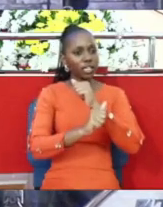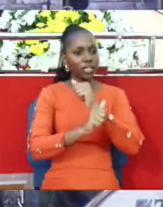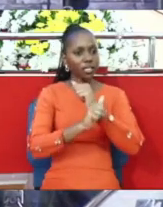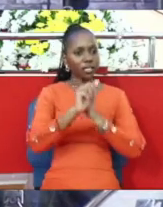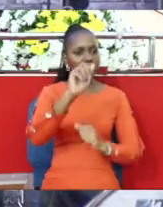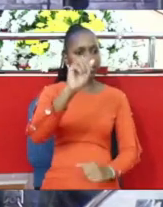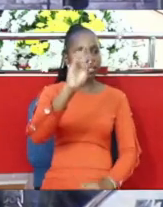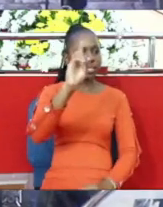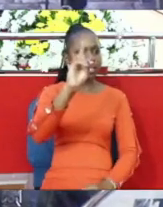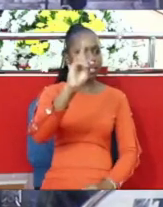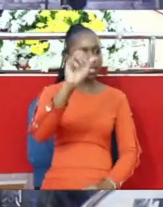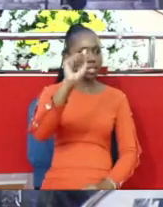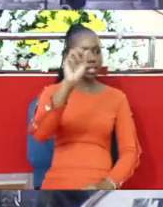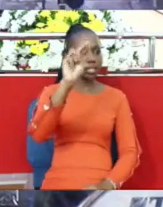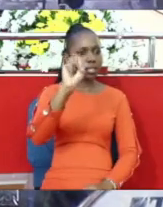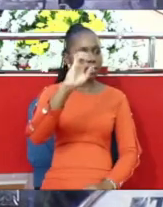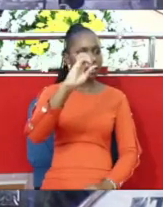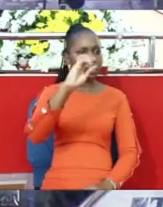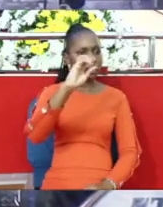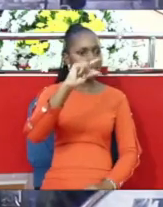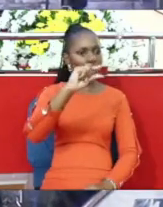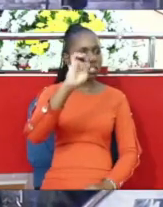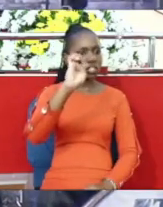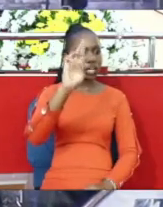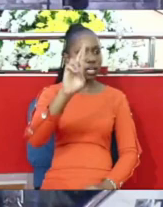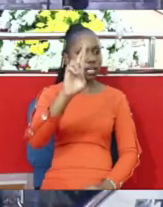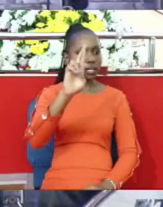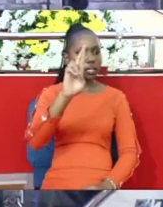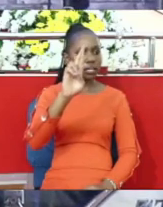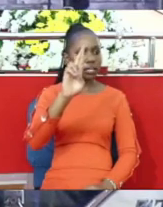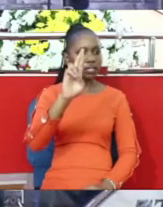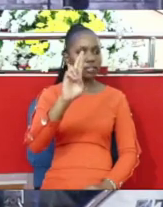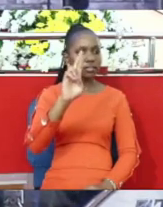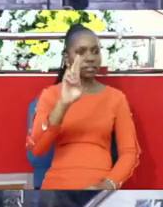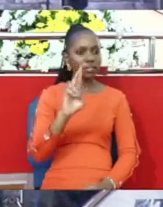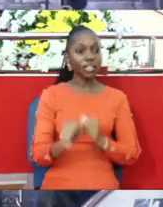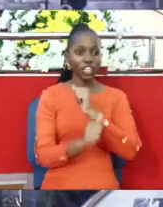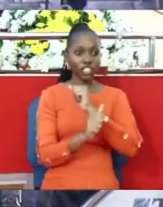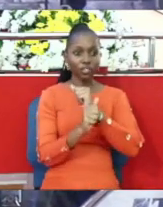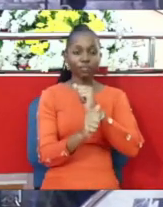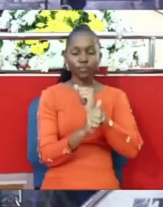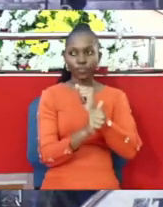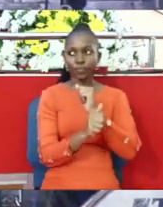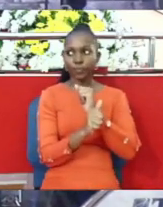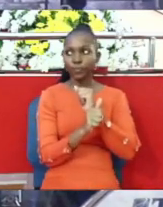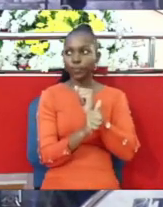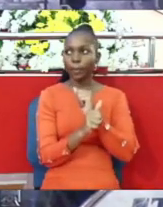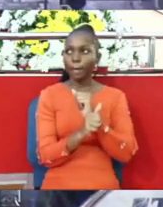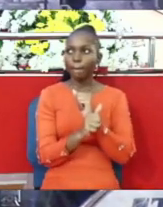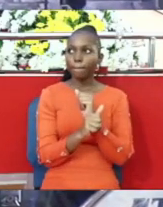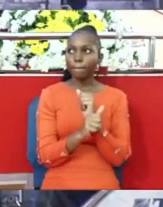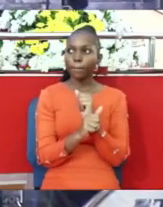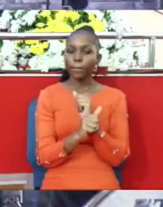what dangers you are in. Sijui ni hatari. Run to the safety of the Lord. Aha, jifunze kukimbilia usalama wa Bwana. So that you can be